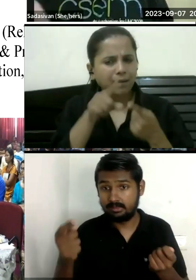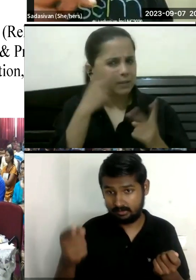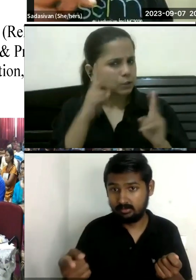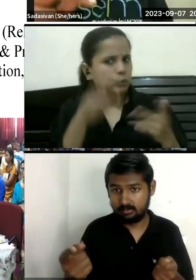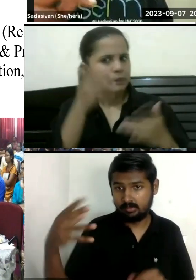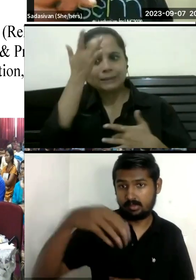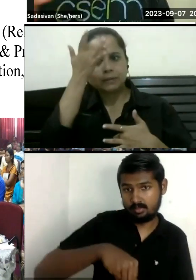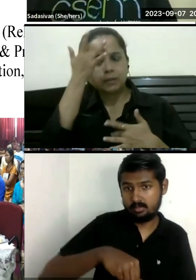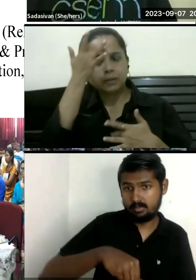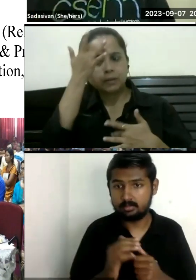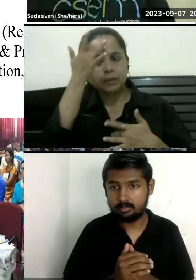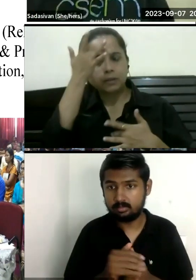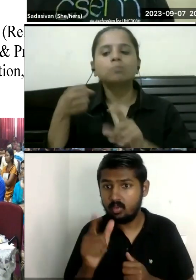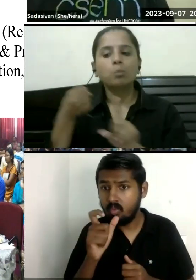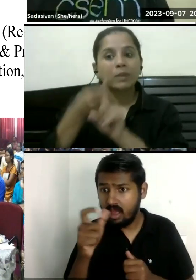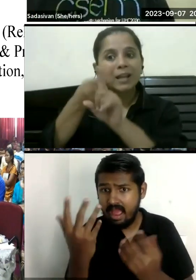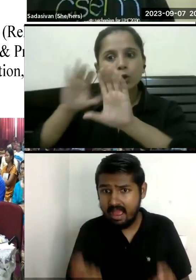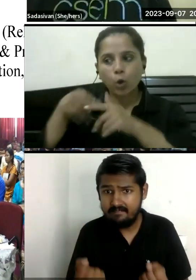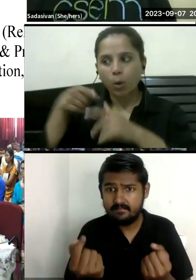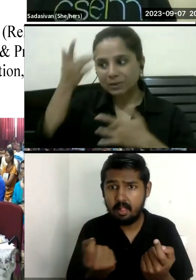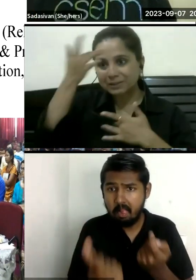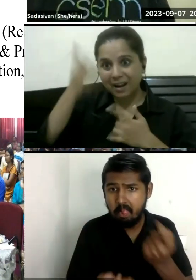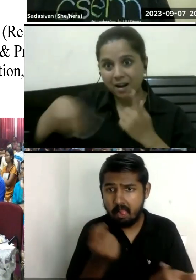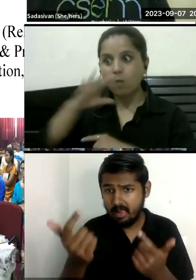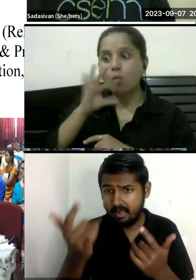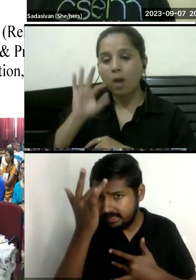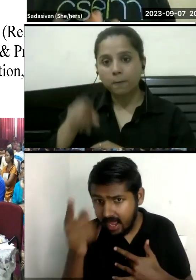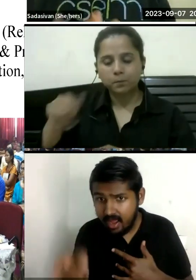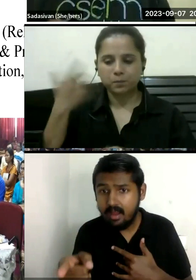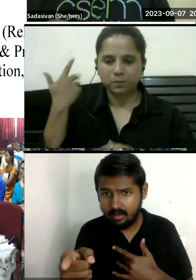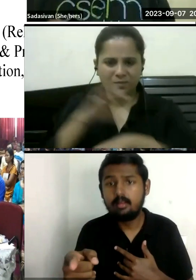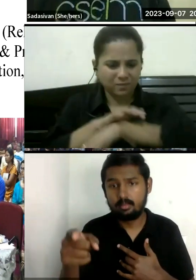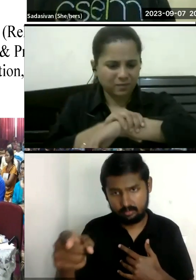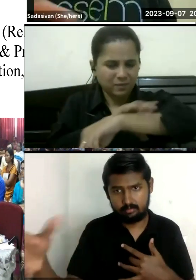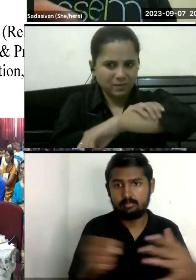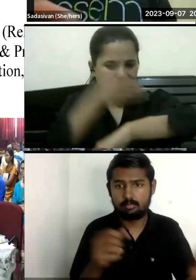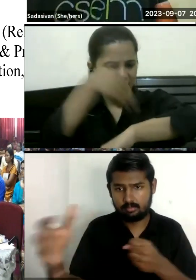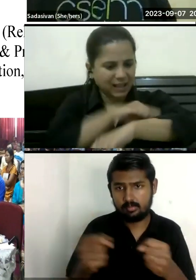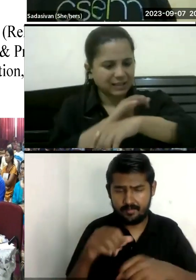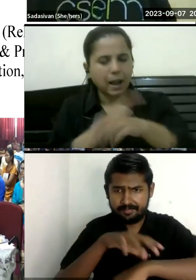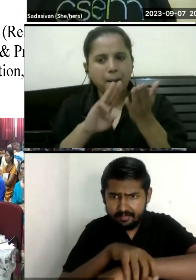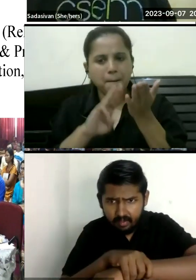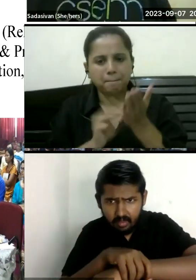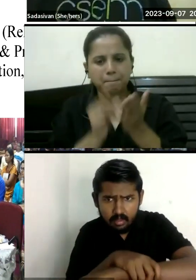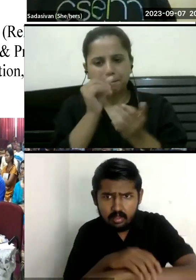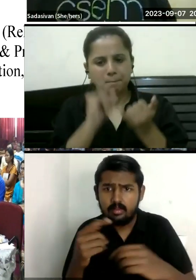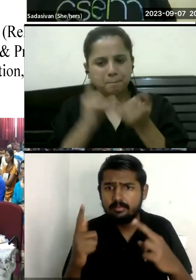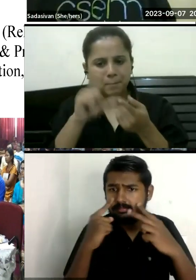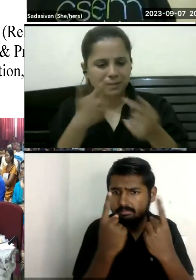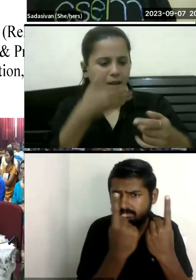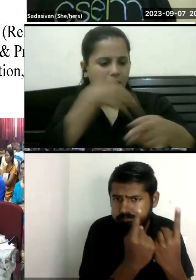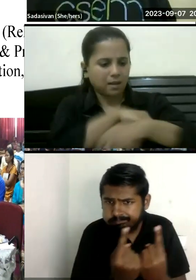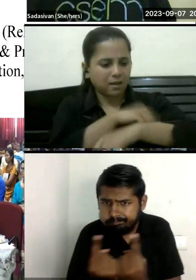advocacy groups. For example, the muscle and joint and central nervous system bleed management is